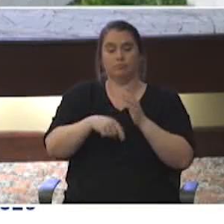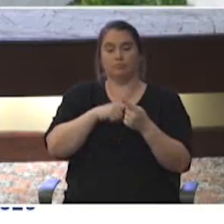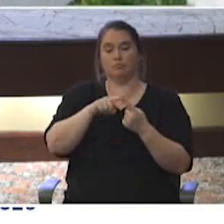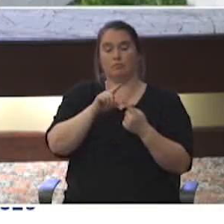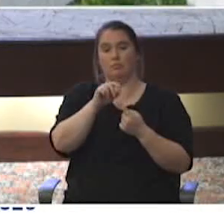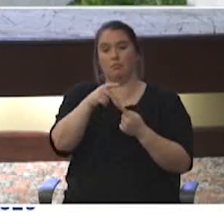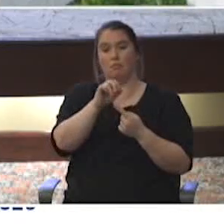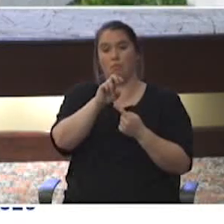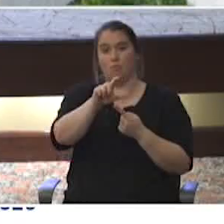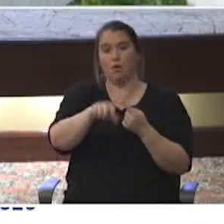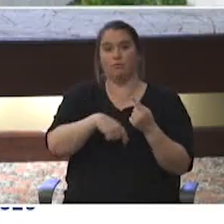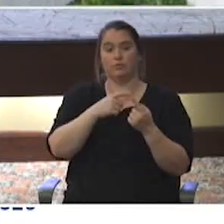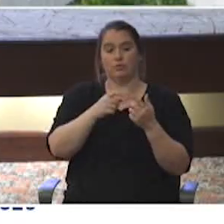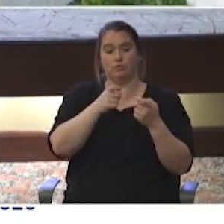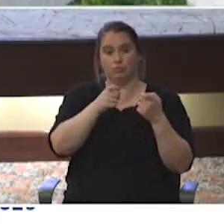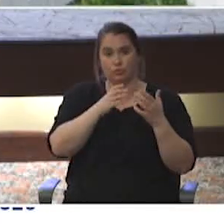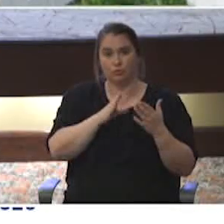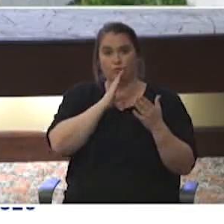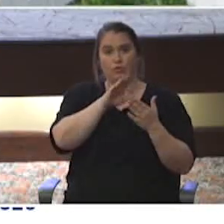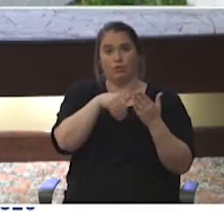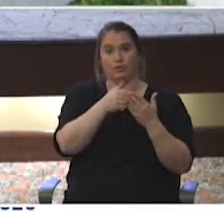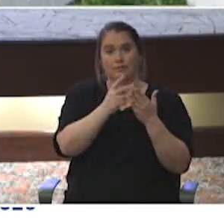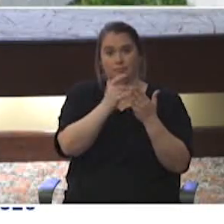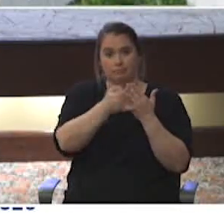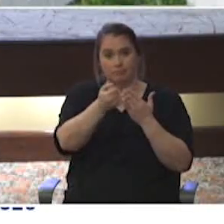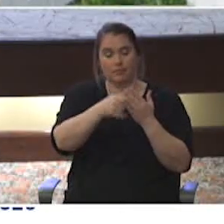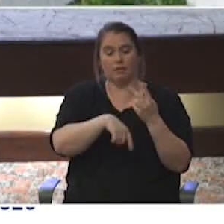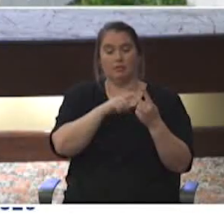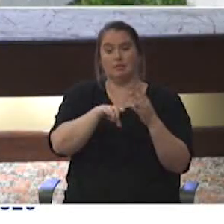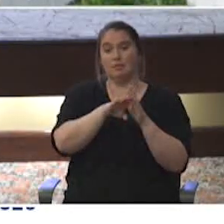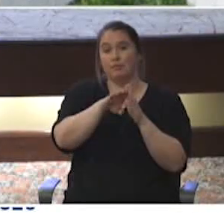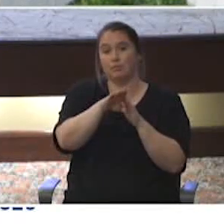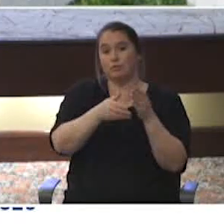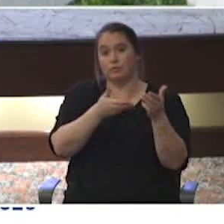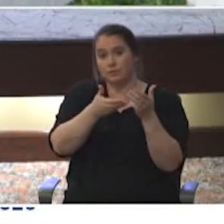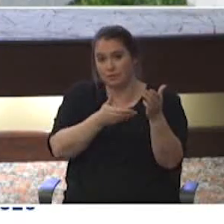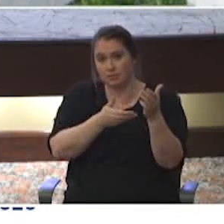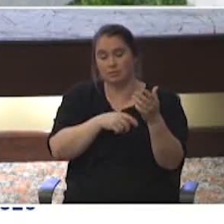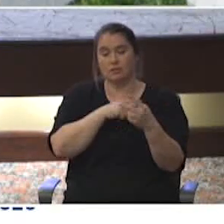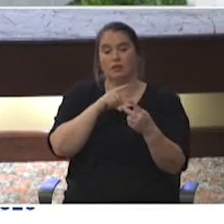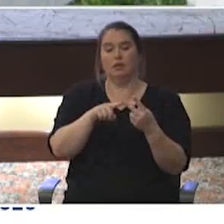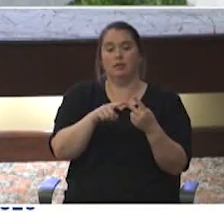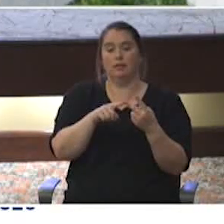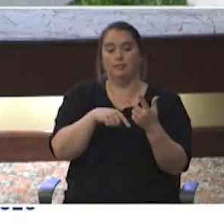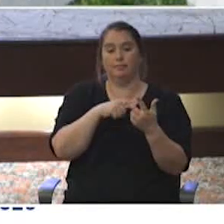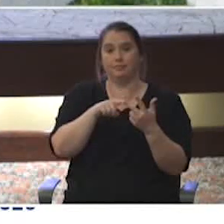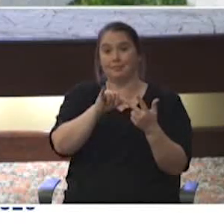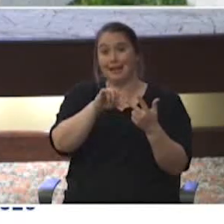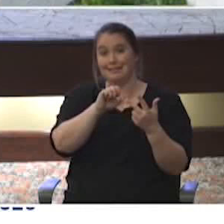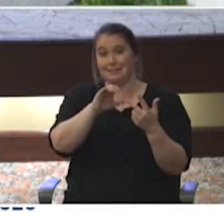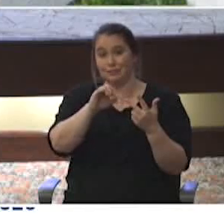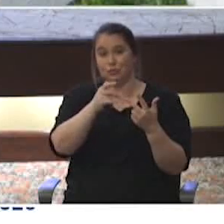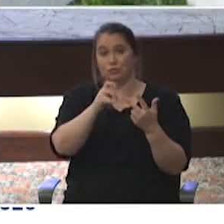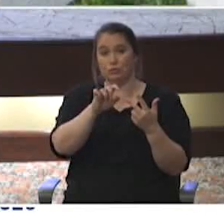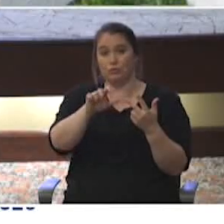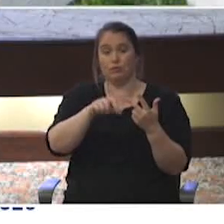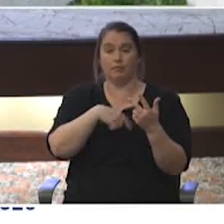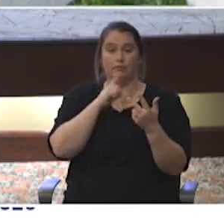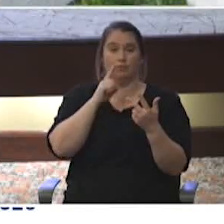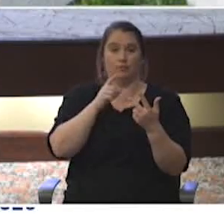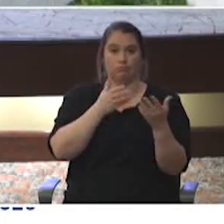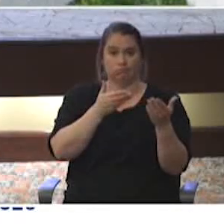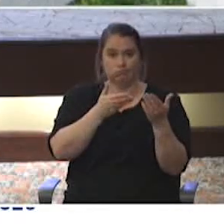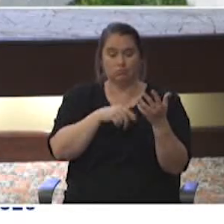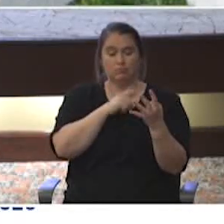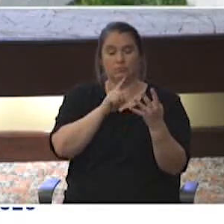Strategic Initiatives, Laura Wagstaff, Assistant Director of Development Services, Planner Isaac Burchell from Development Services, and they're joined